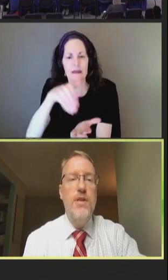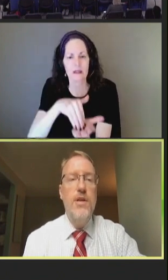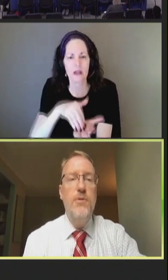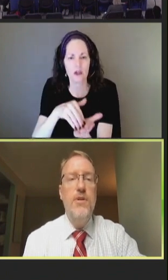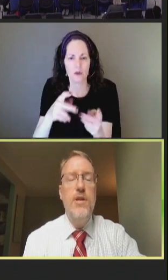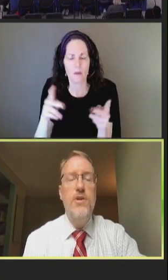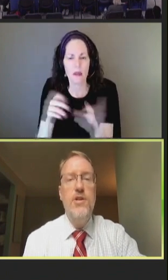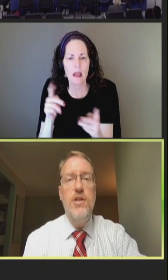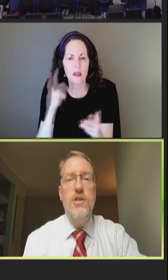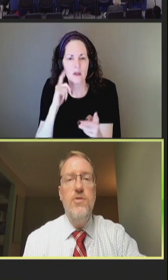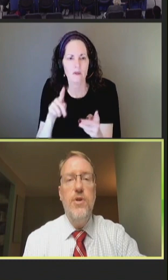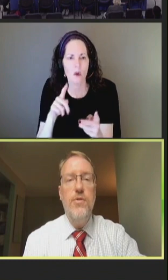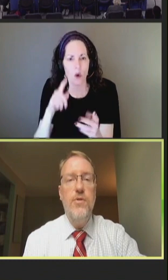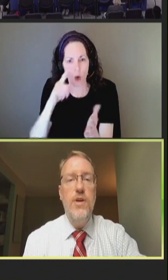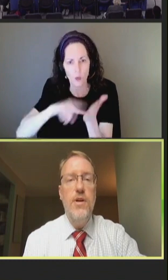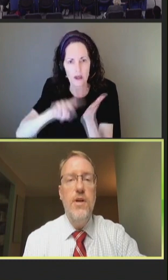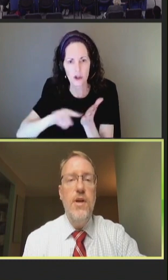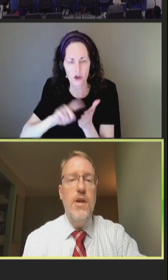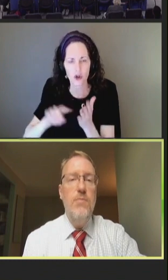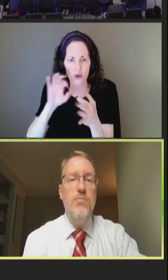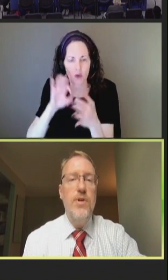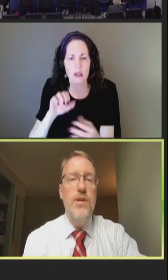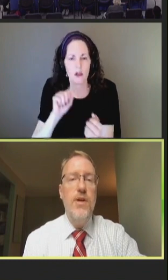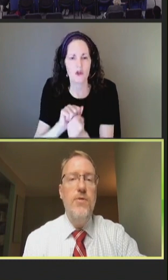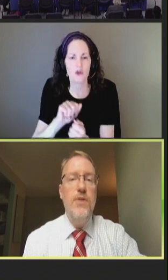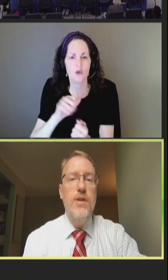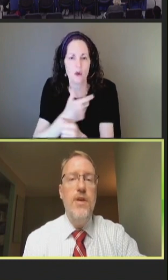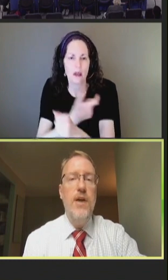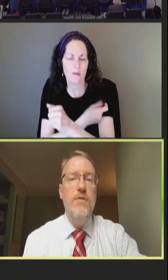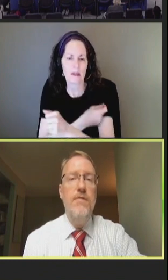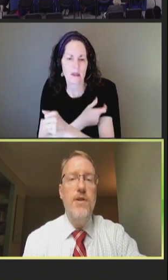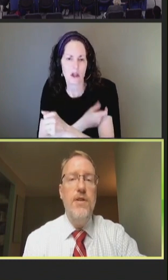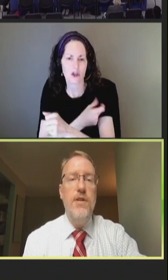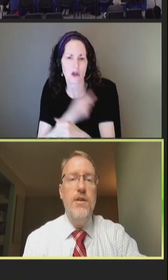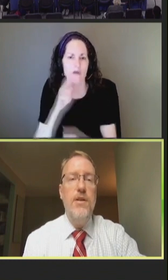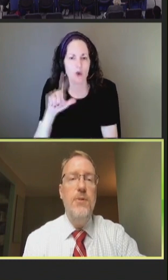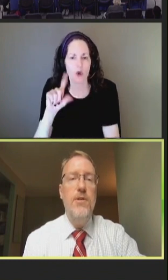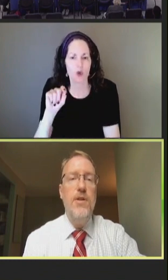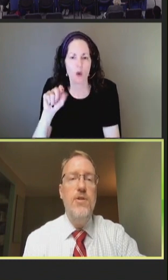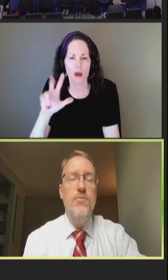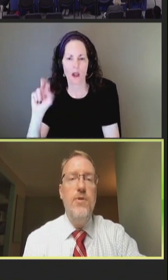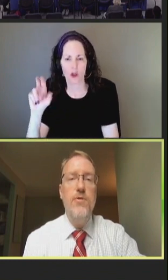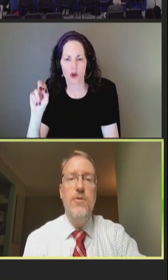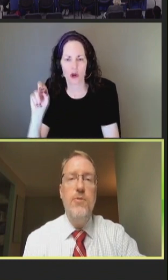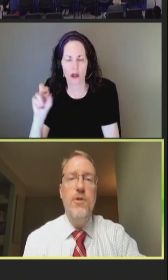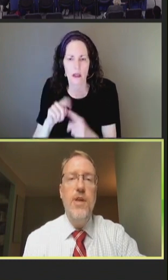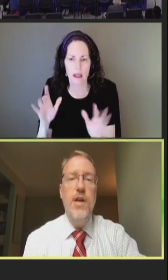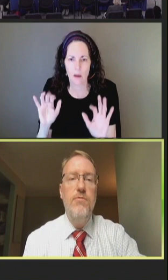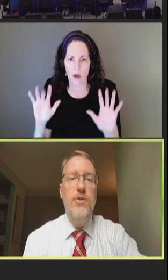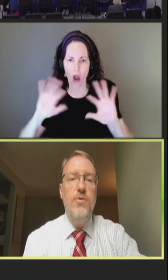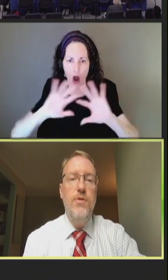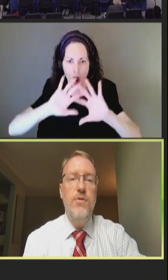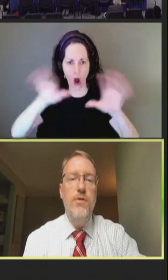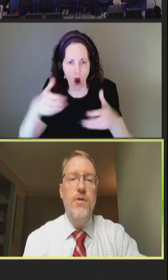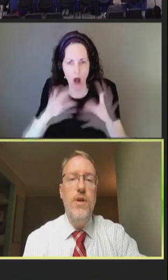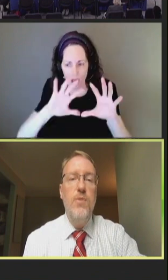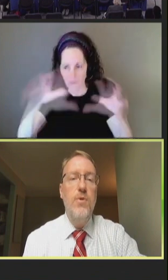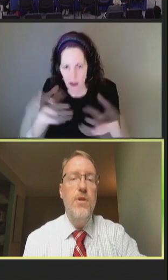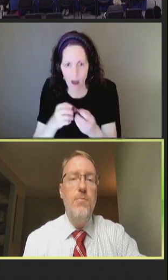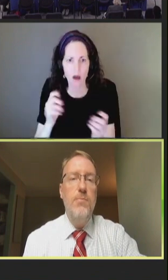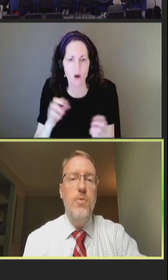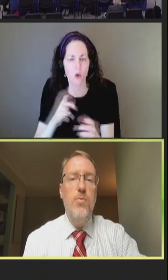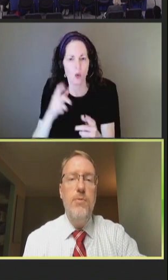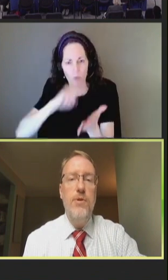related to Immunization Agenda 2030 and brings together the entire vaccine and immunization research community every 2 years